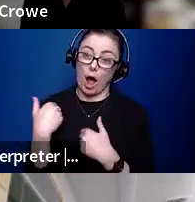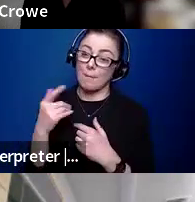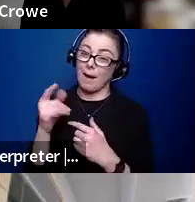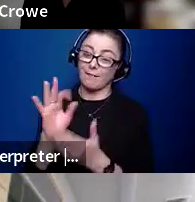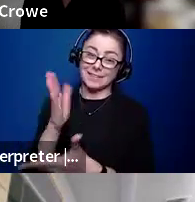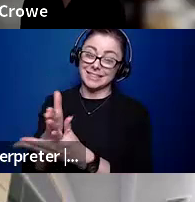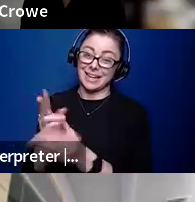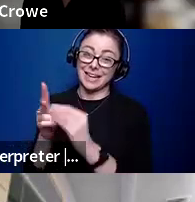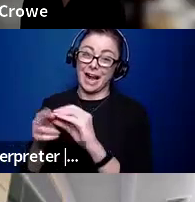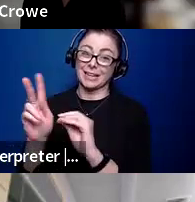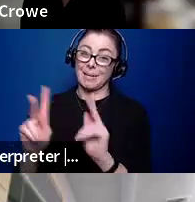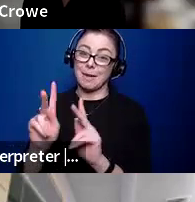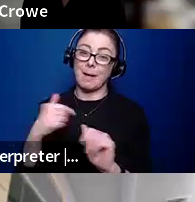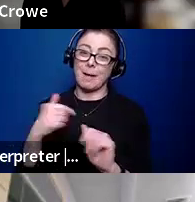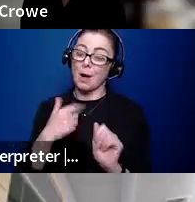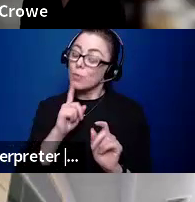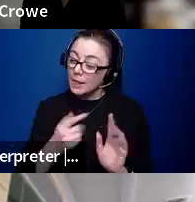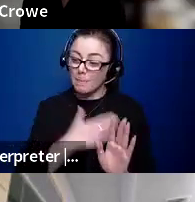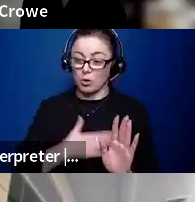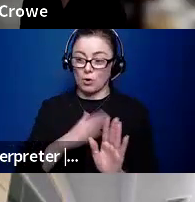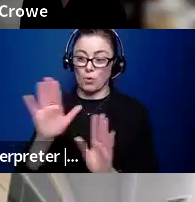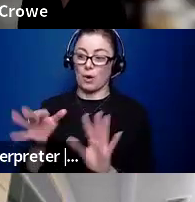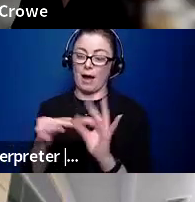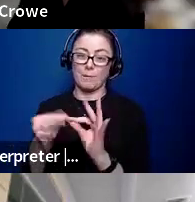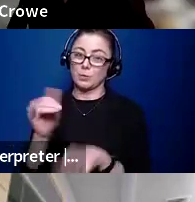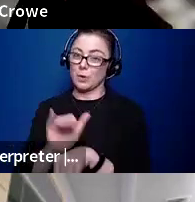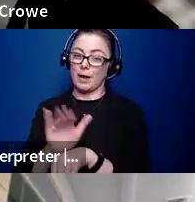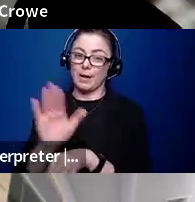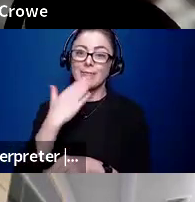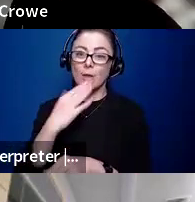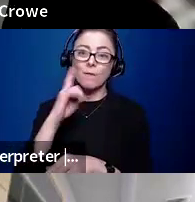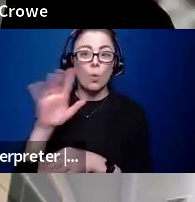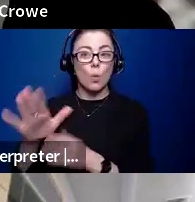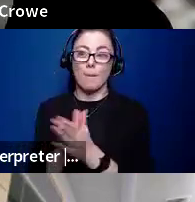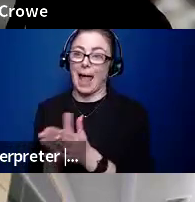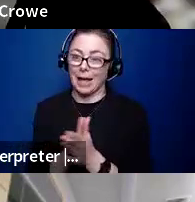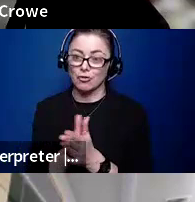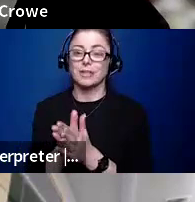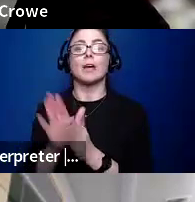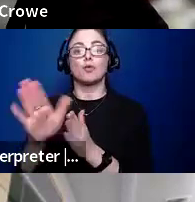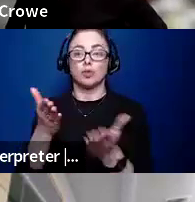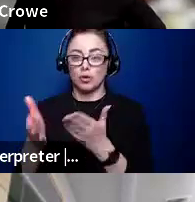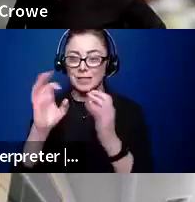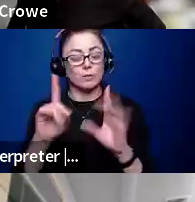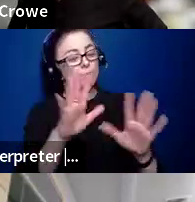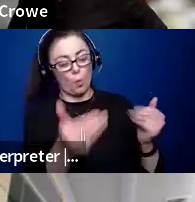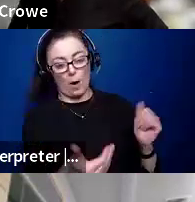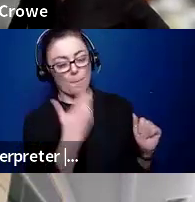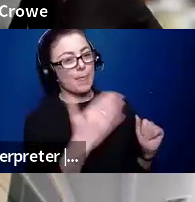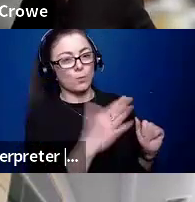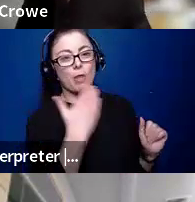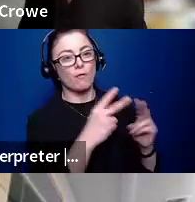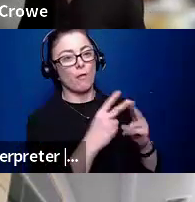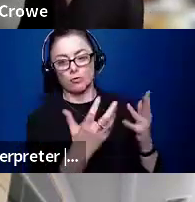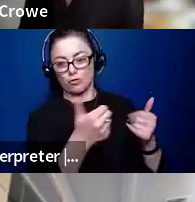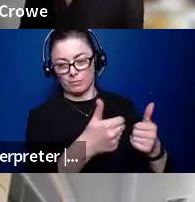off when we pass our minutes, but I really appreciate what you said tonight, and thank you for your passion and your service and education. Thank you. Thank you very